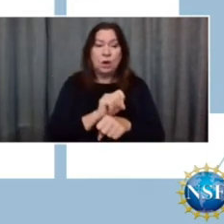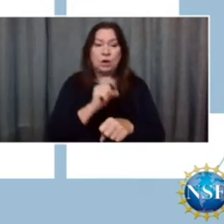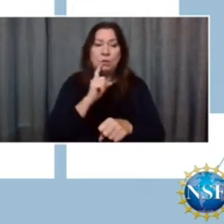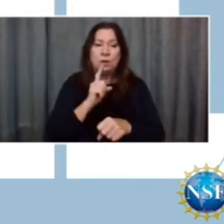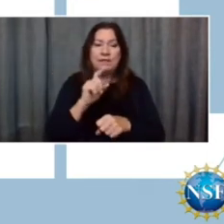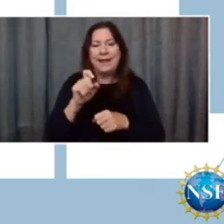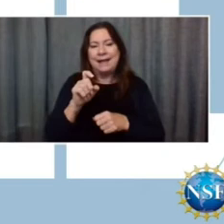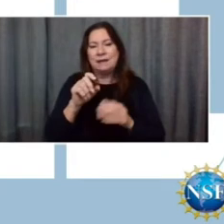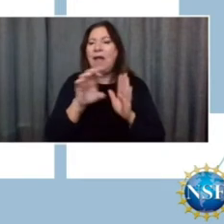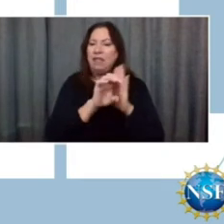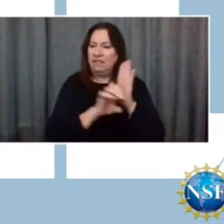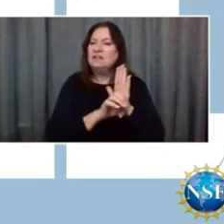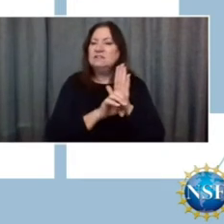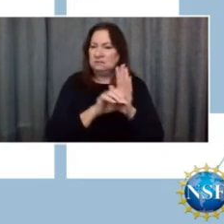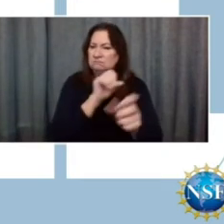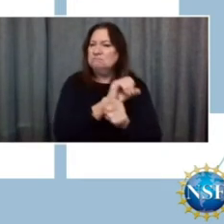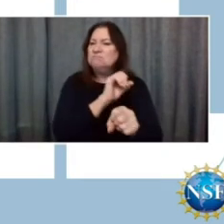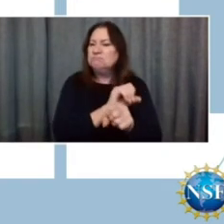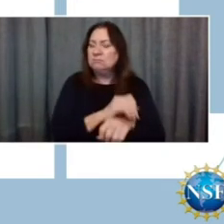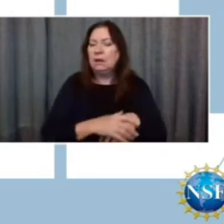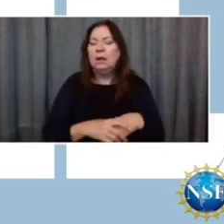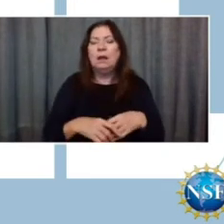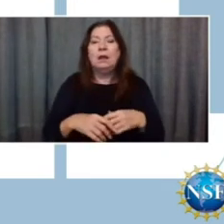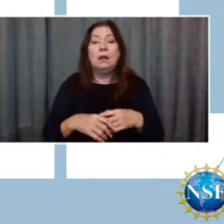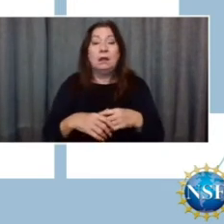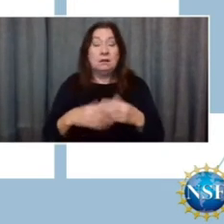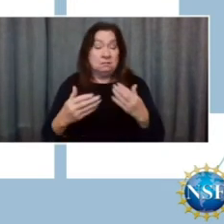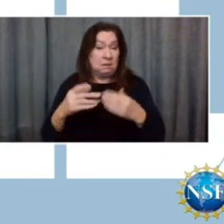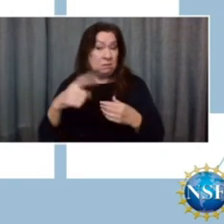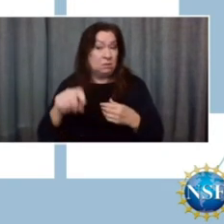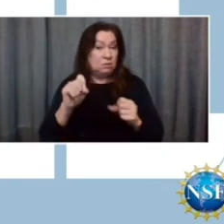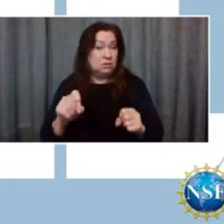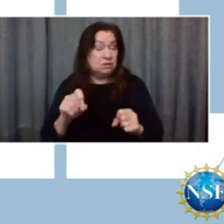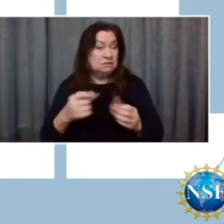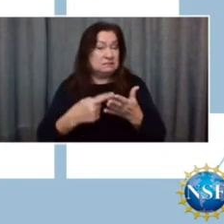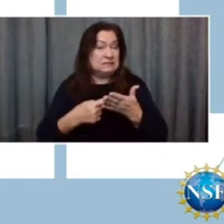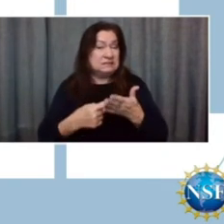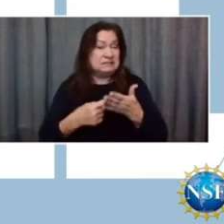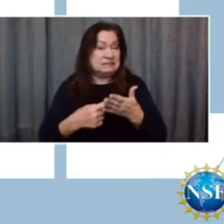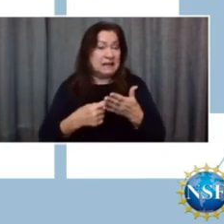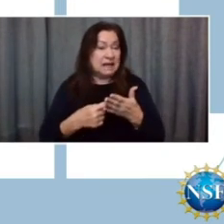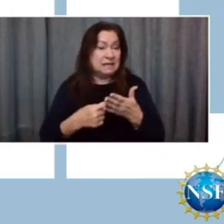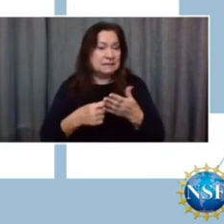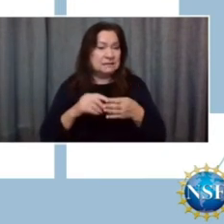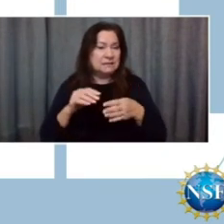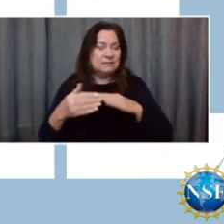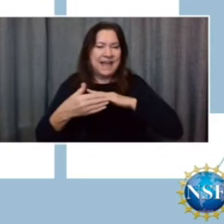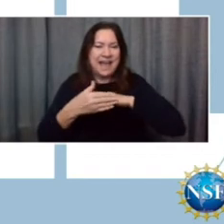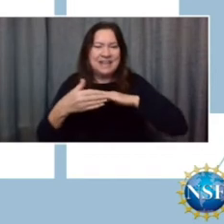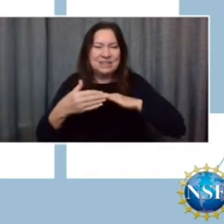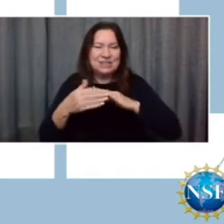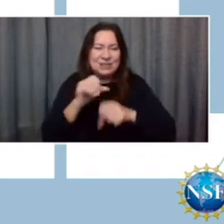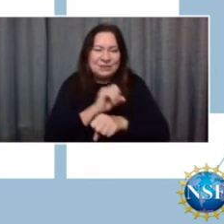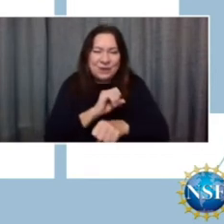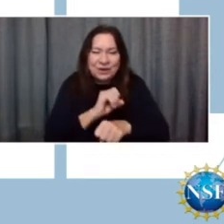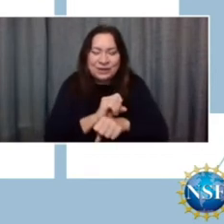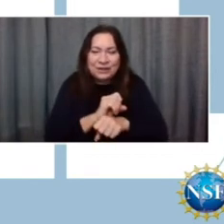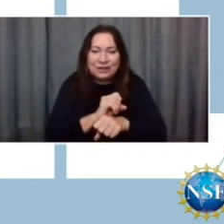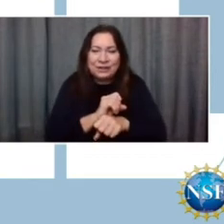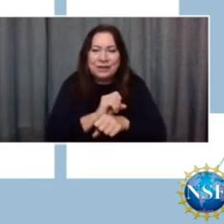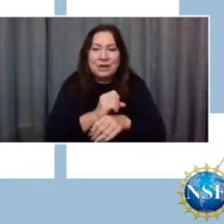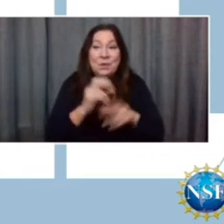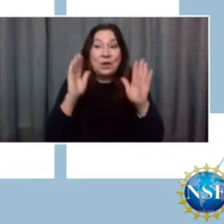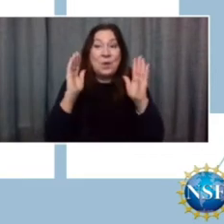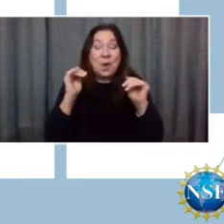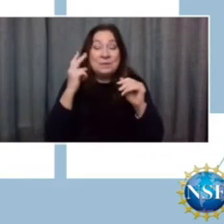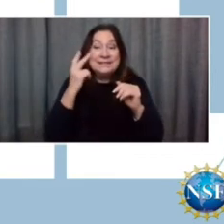kind of ethics. And I wonder if you might talk a little bit about the edges of work and where you are headed or where you hope to see